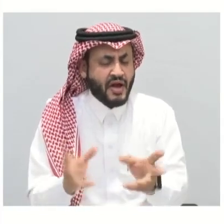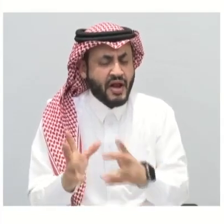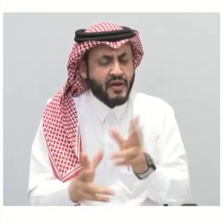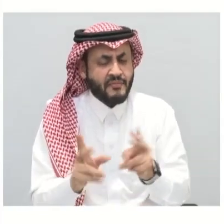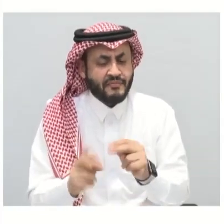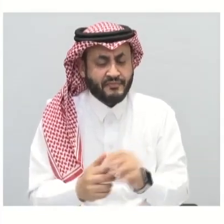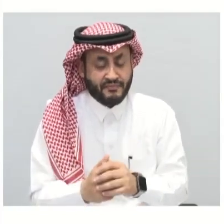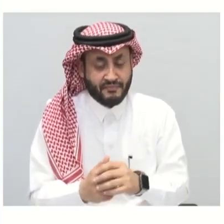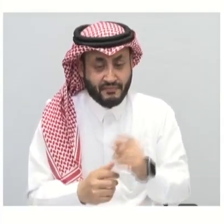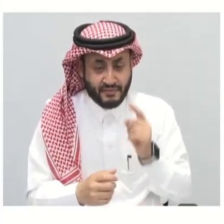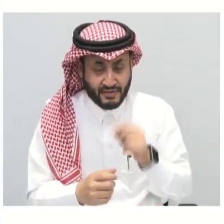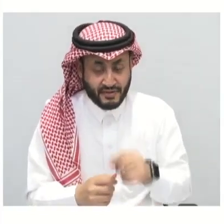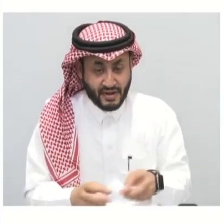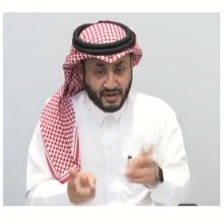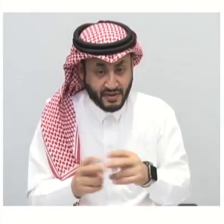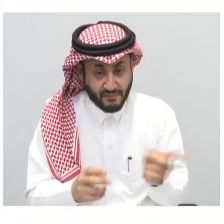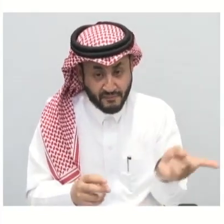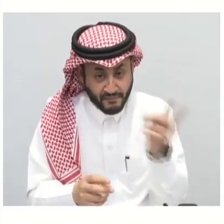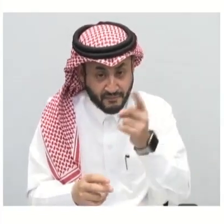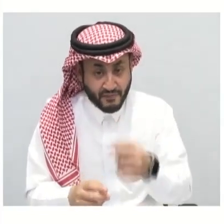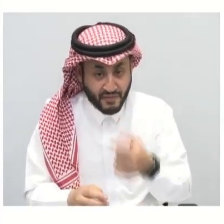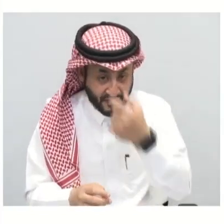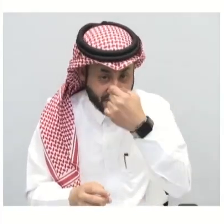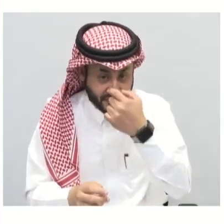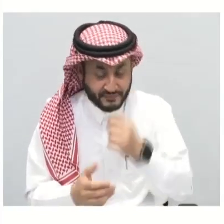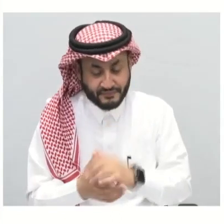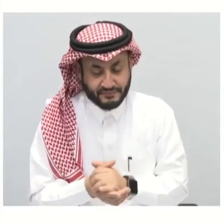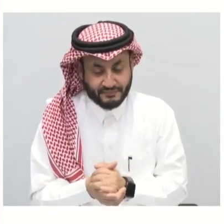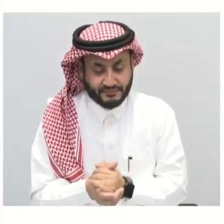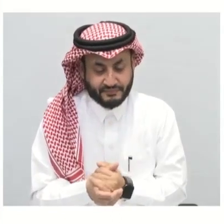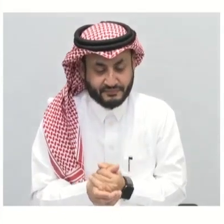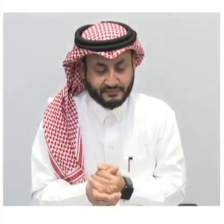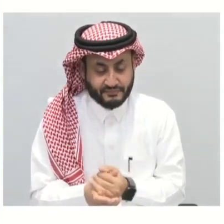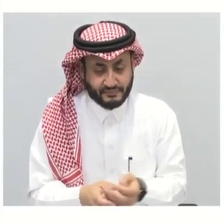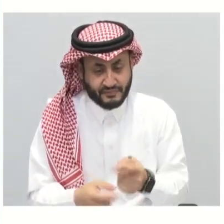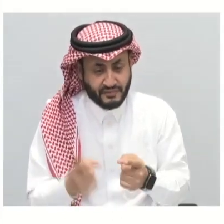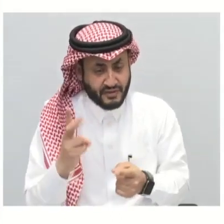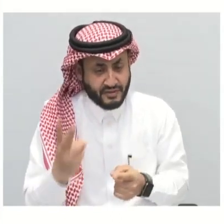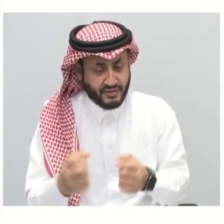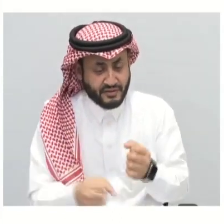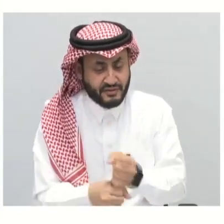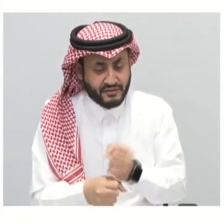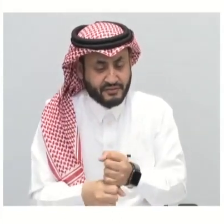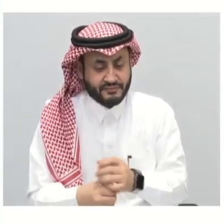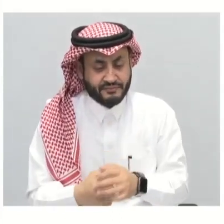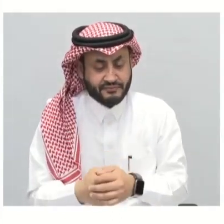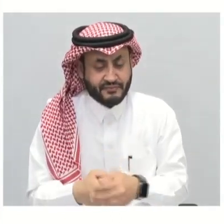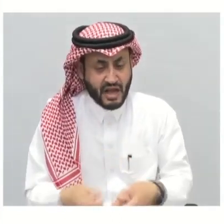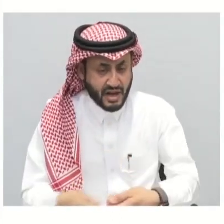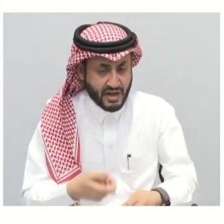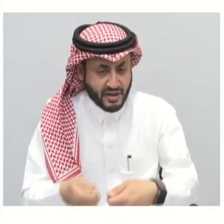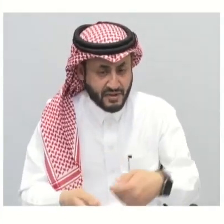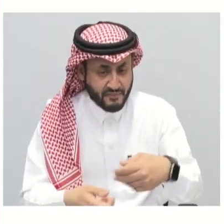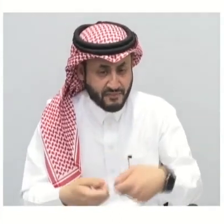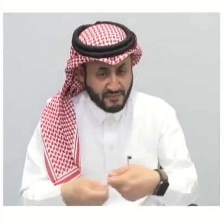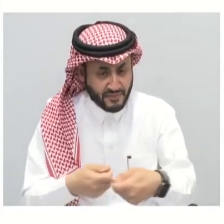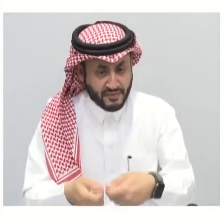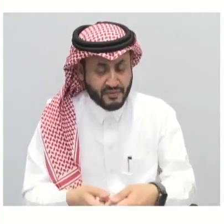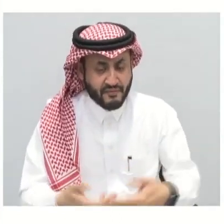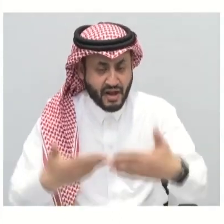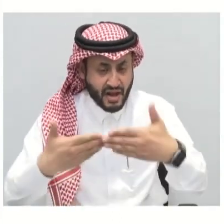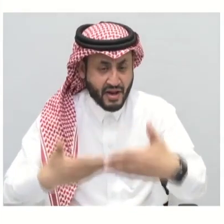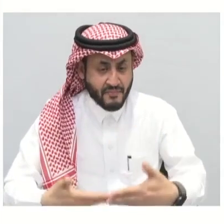that I am visiting my friends on Thursday. Also, the other activity he has, which is I am shopping for a